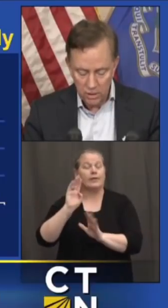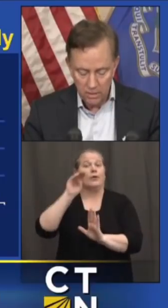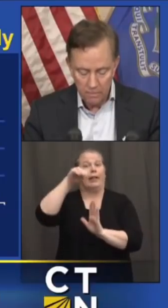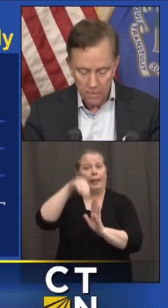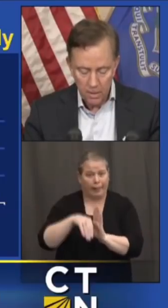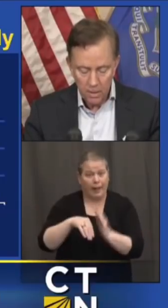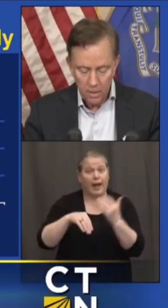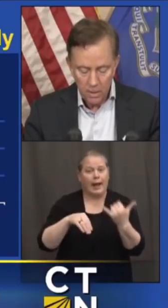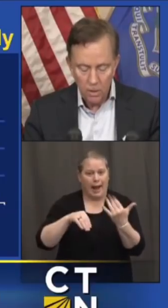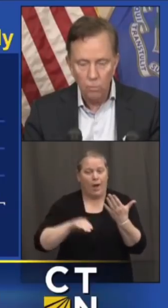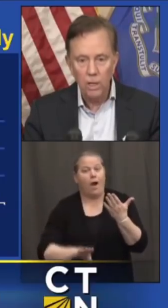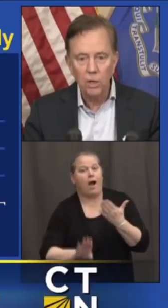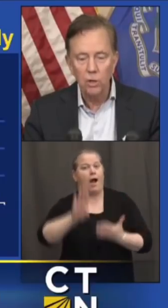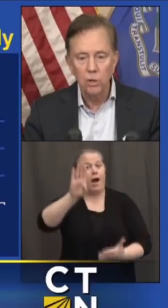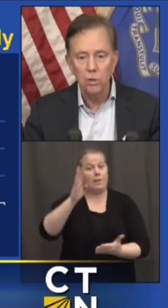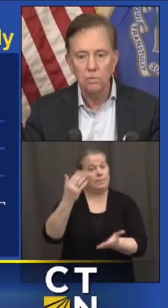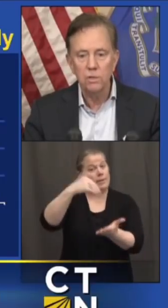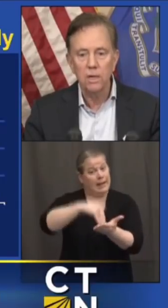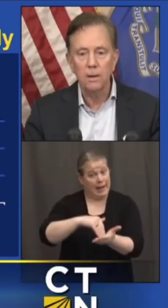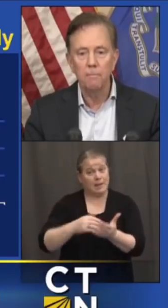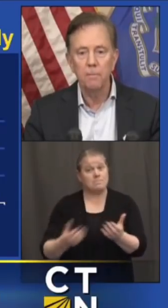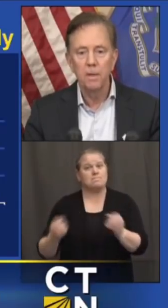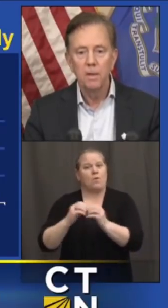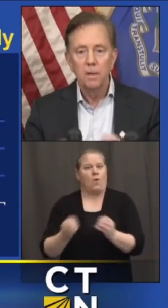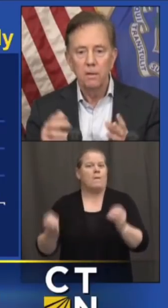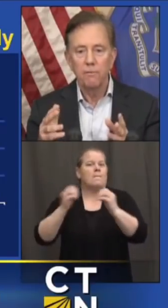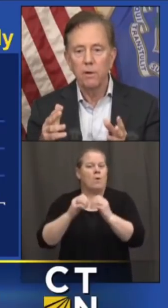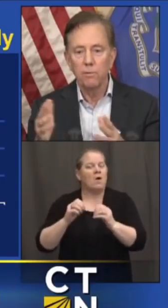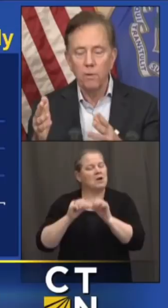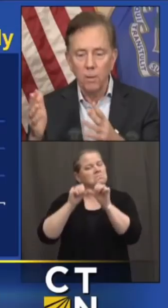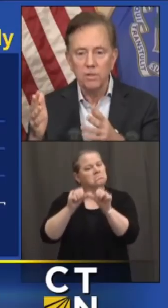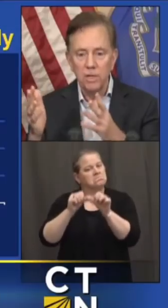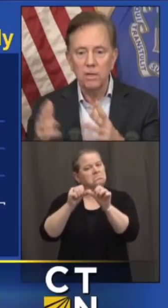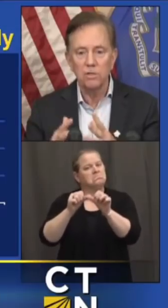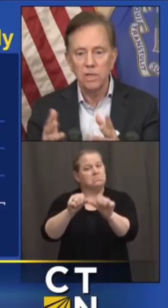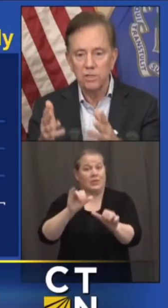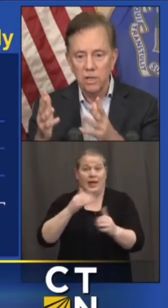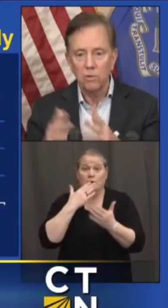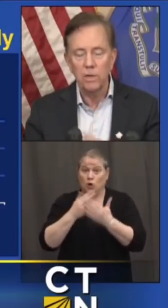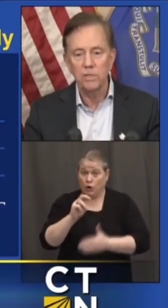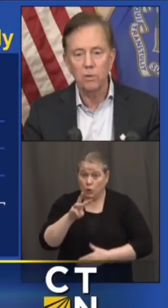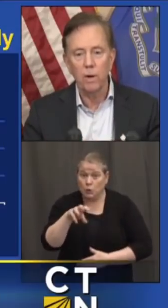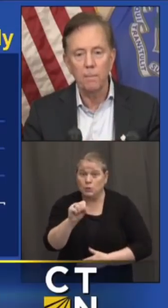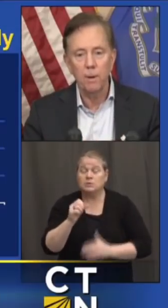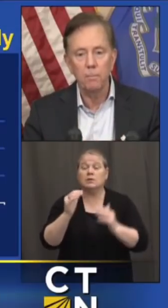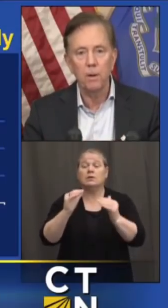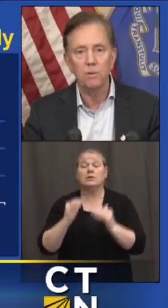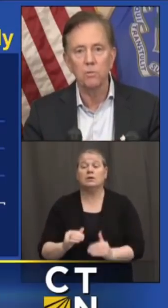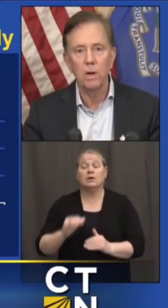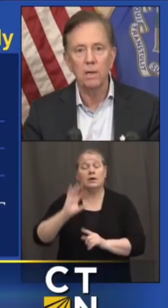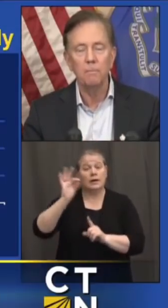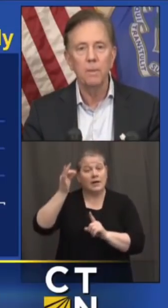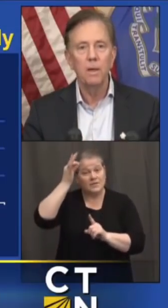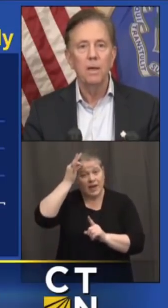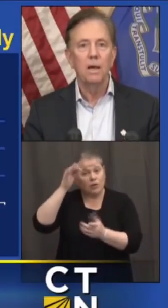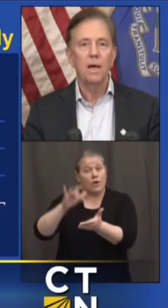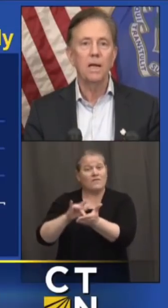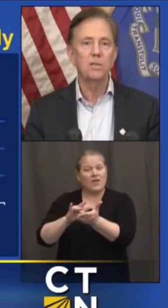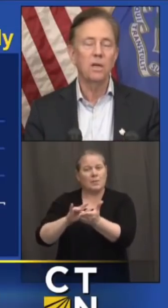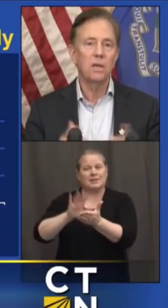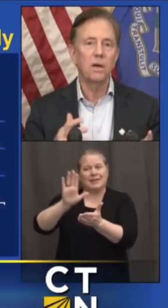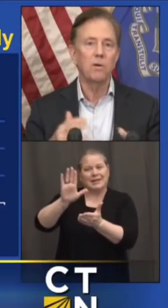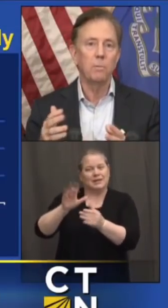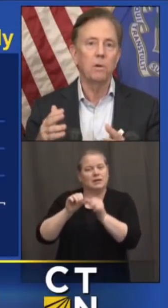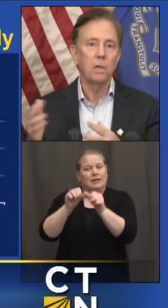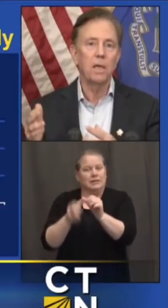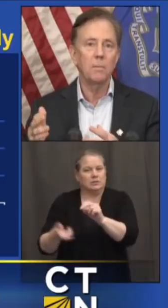which is, really good news. The federal pharmacy, you'll see, is an increasing ramp up there as well. I got to